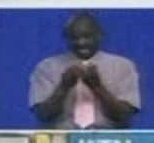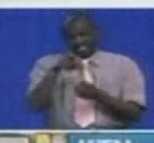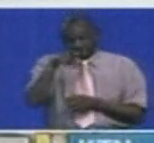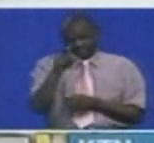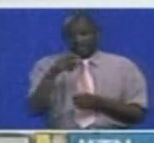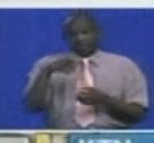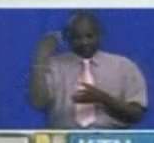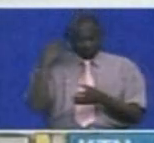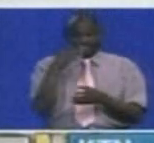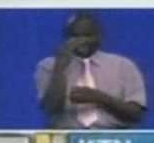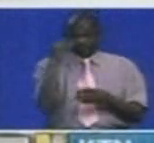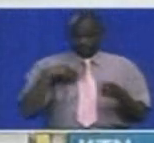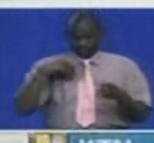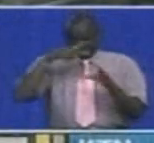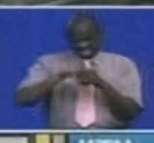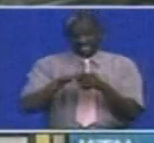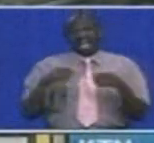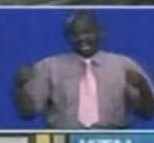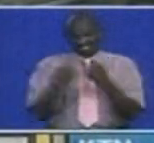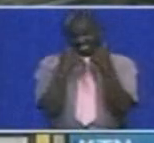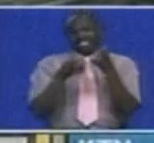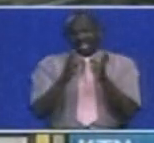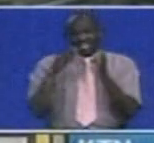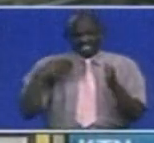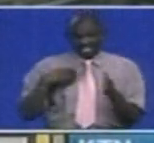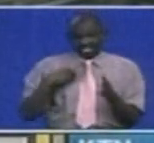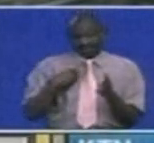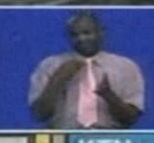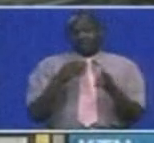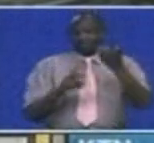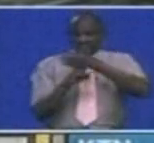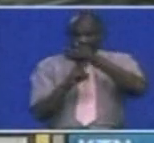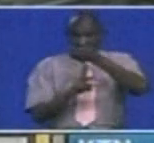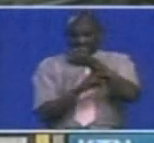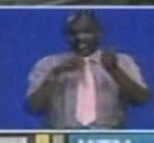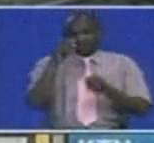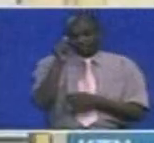13 people who perished in a road accident at the Isuvuni Bridge along